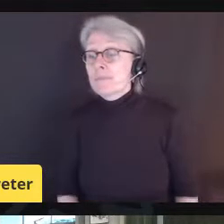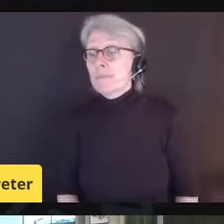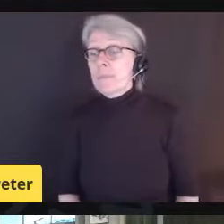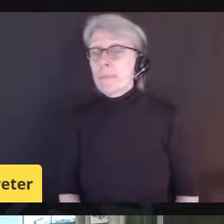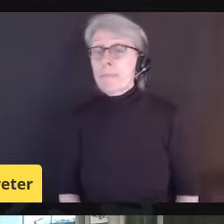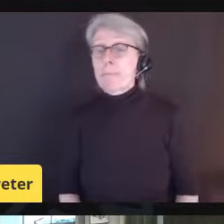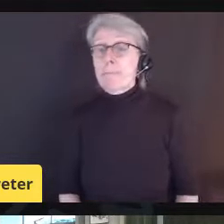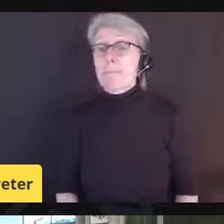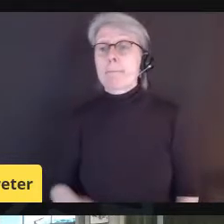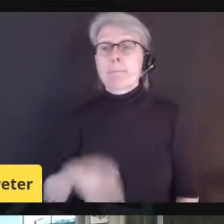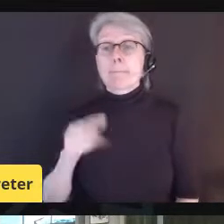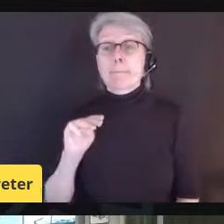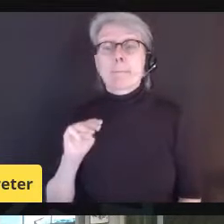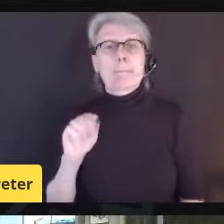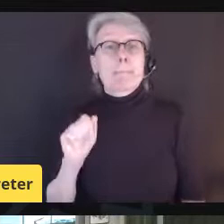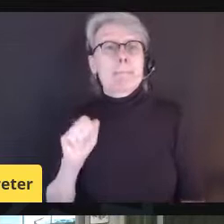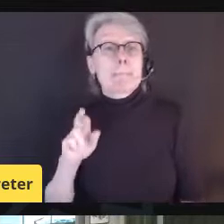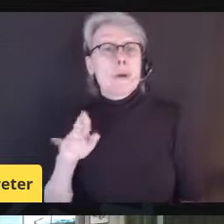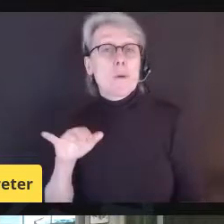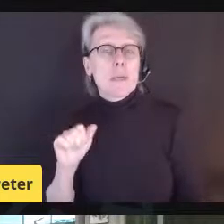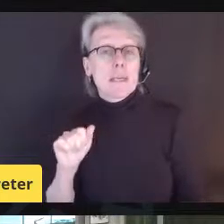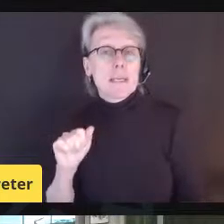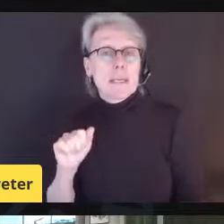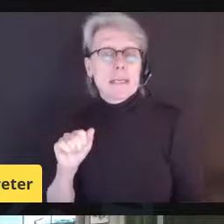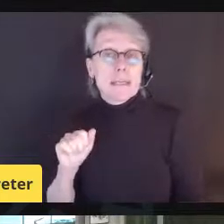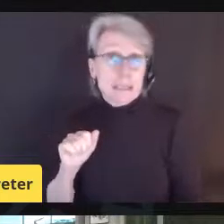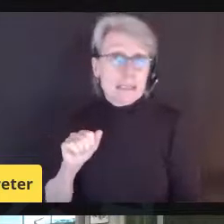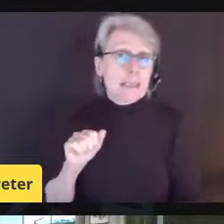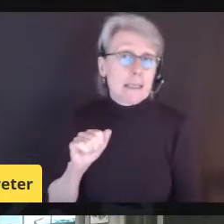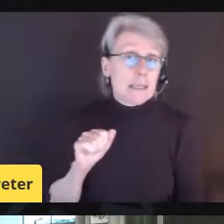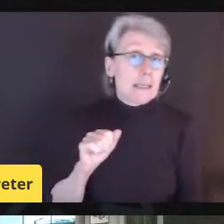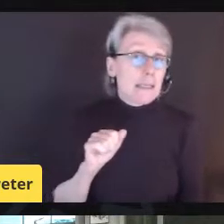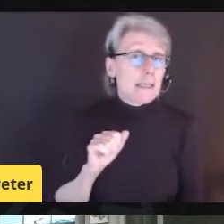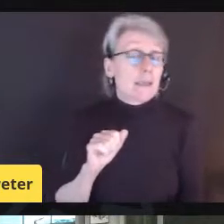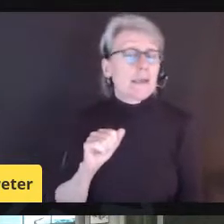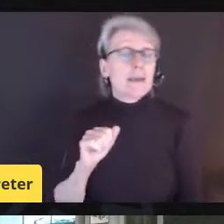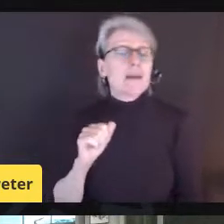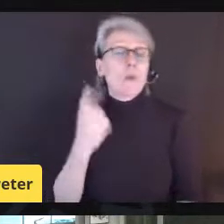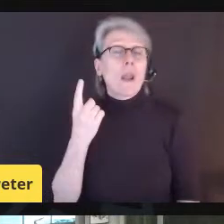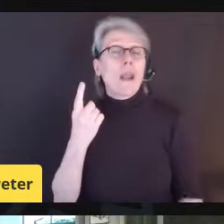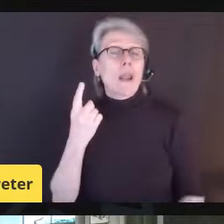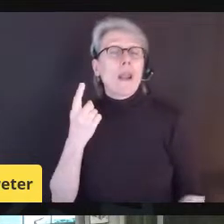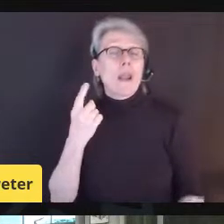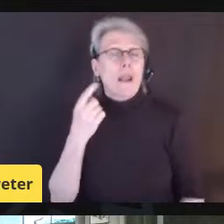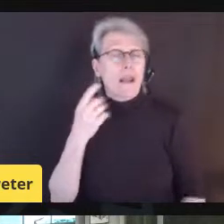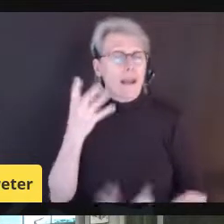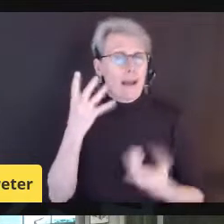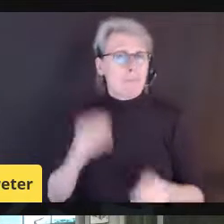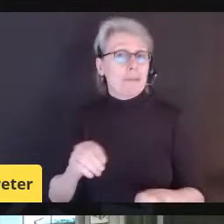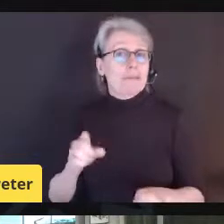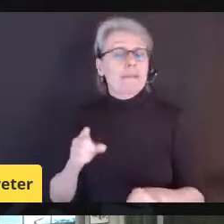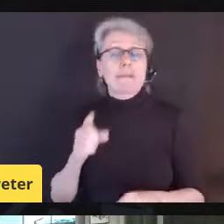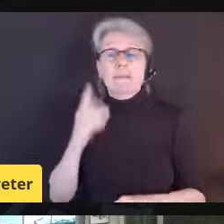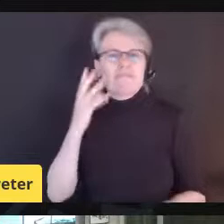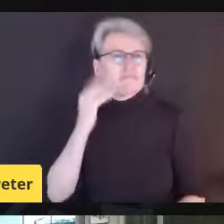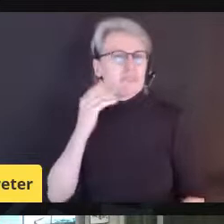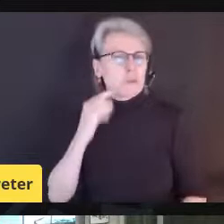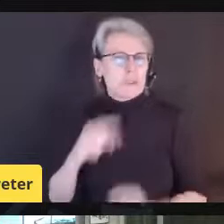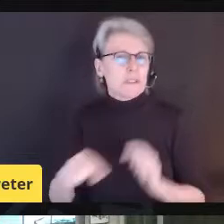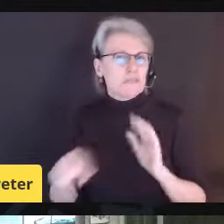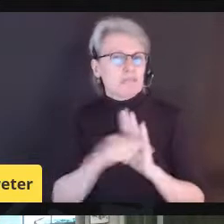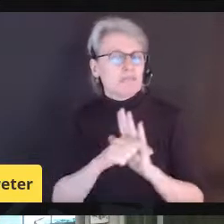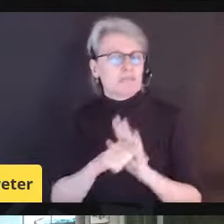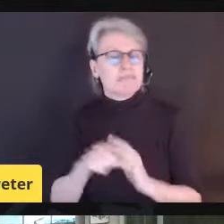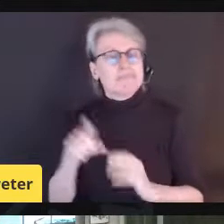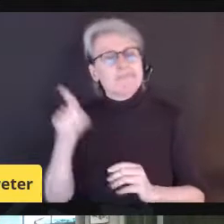Well, I'm going to jump in here because for me it was actually a negative thing. I was pretty much being